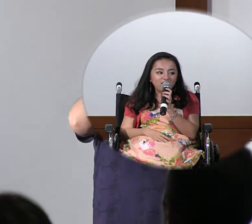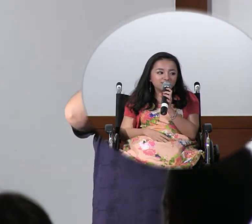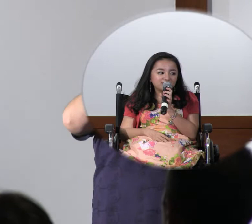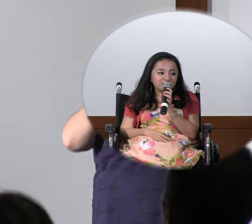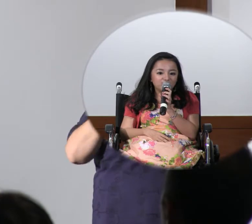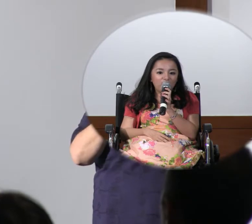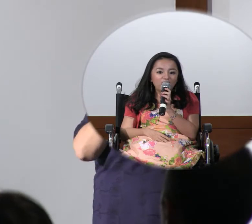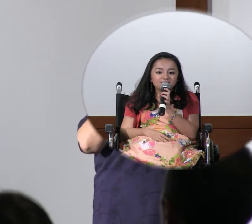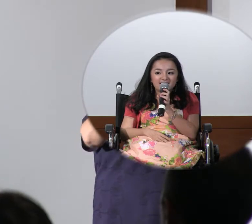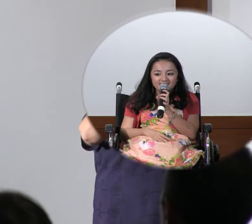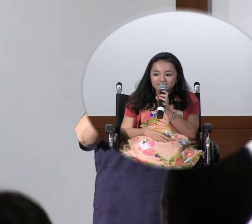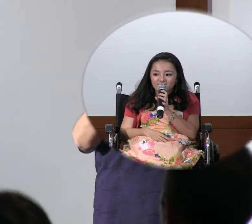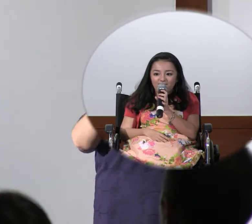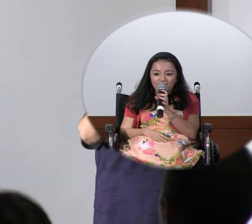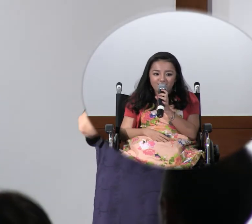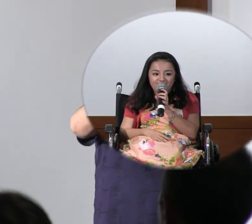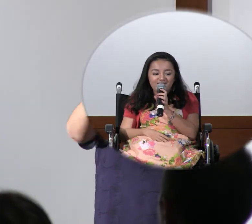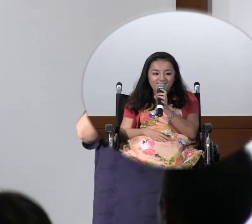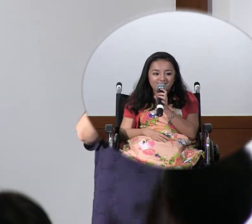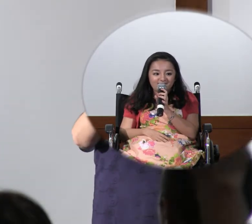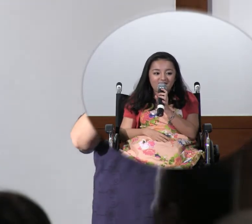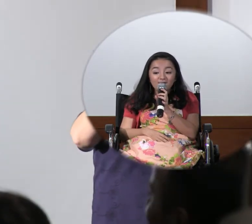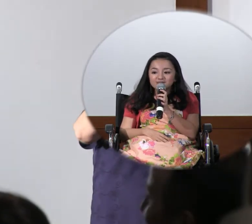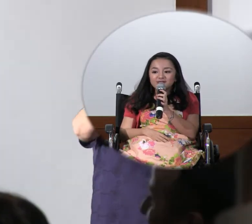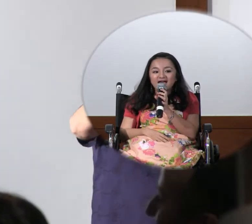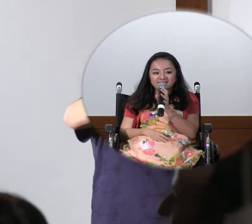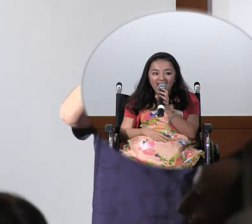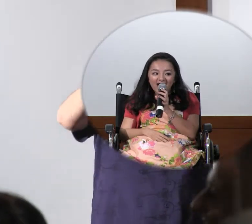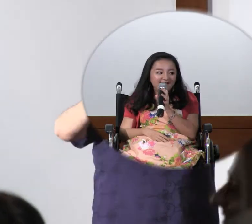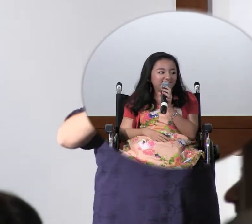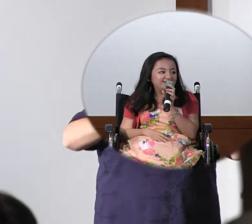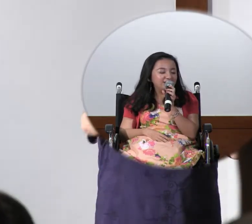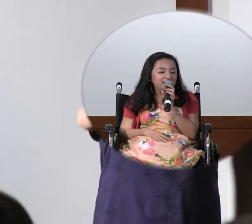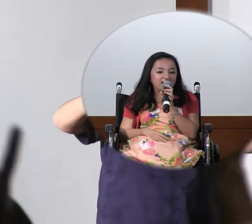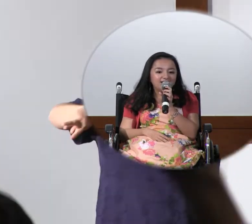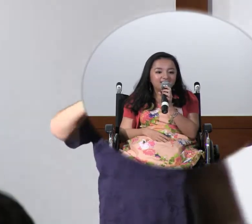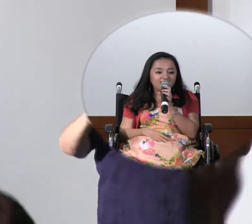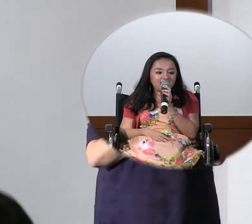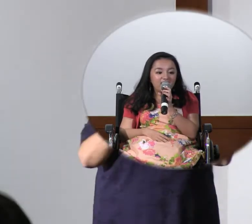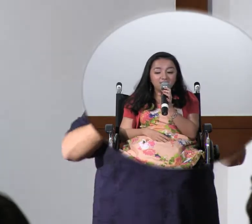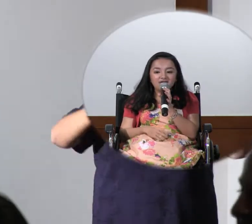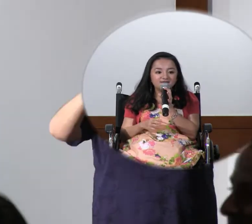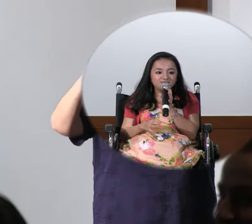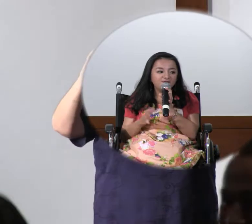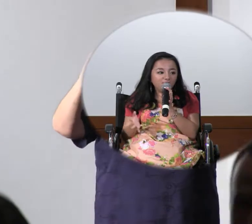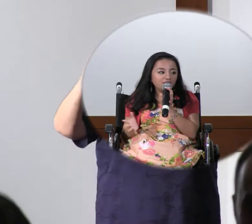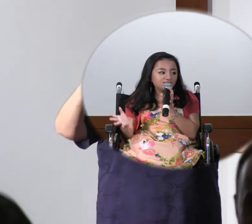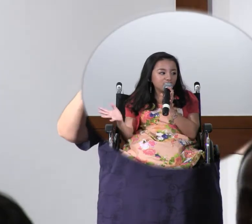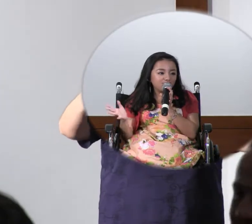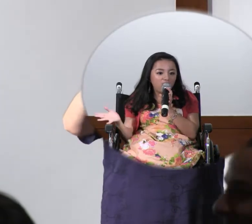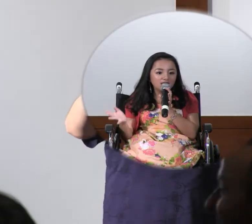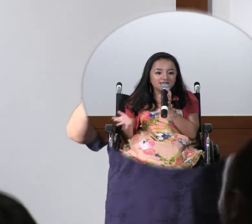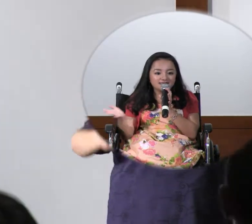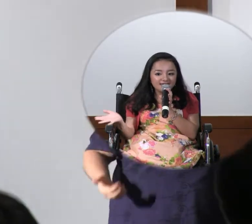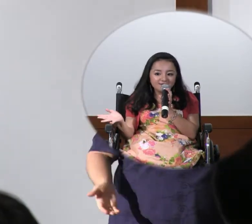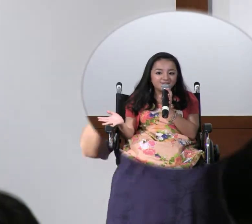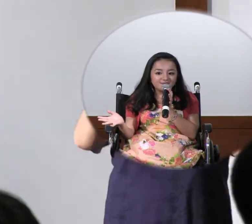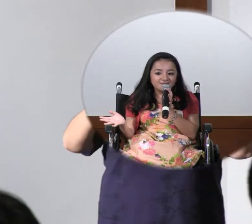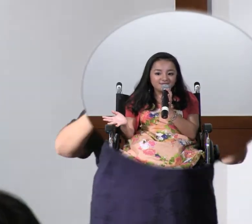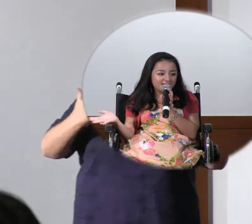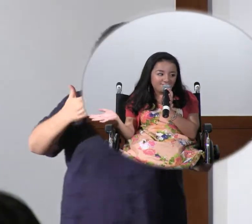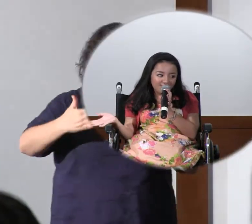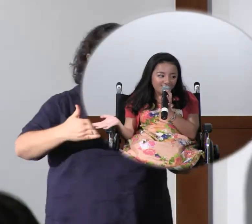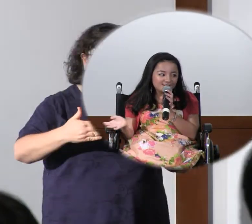I would love to see you all dance along with me. How would you like that? I mean, before you start falling